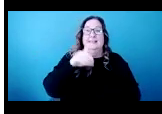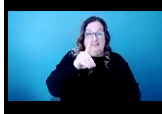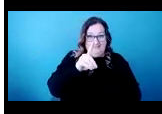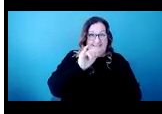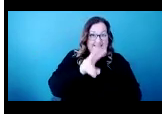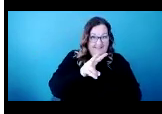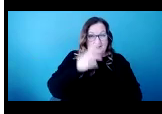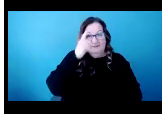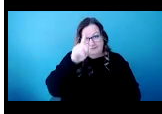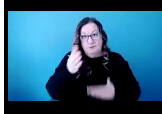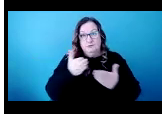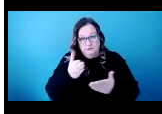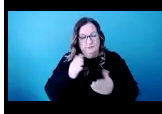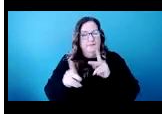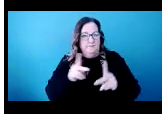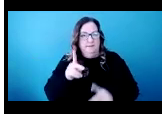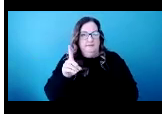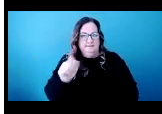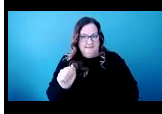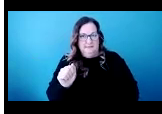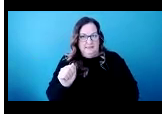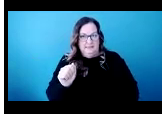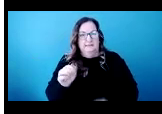for Services for People with Disabilities.